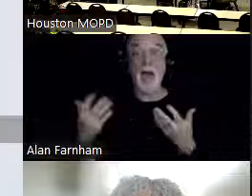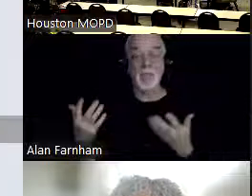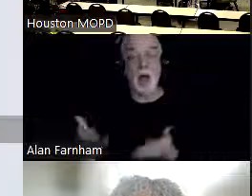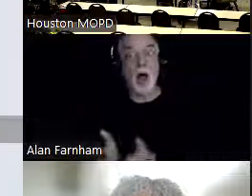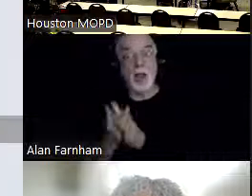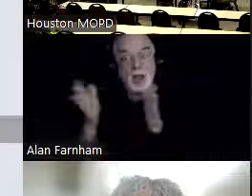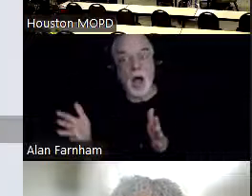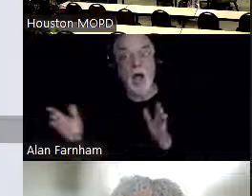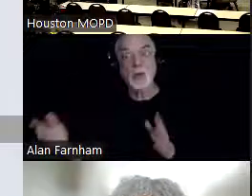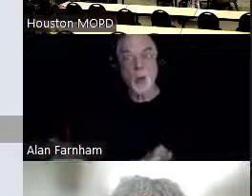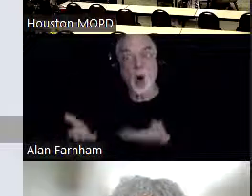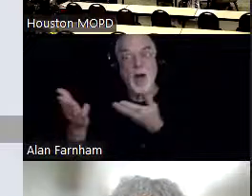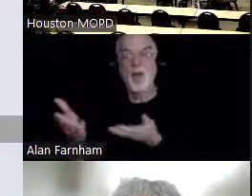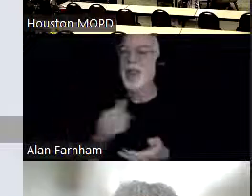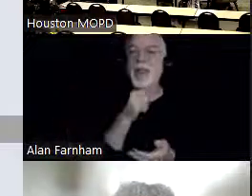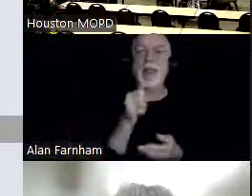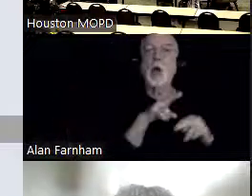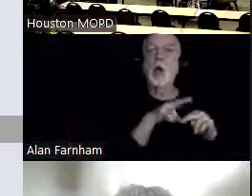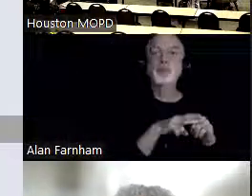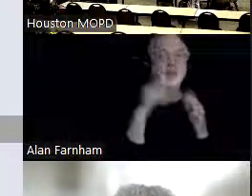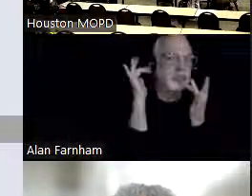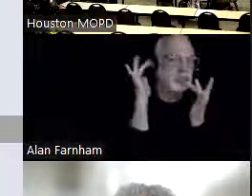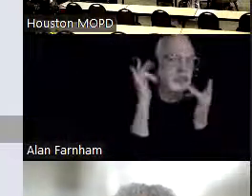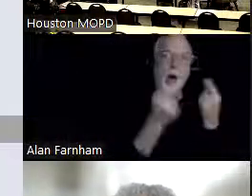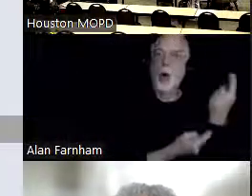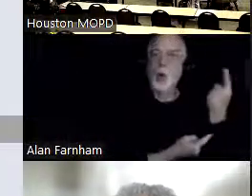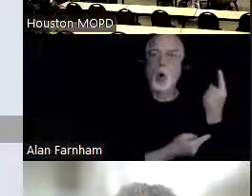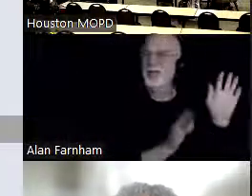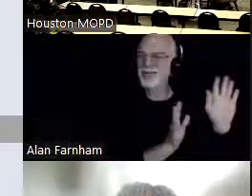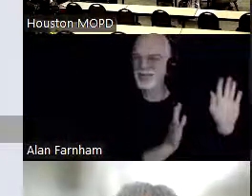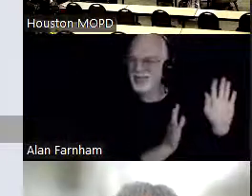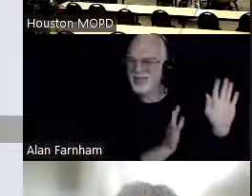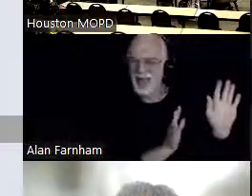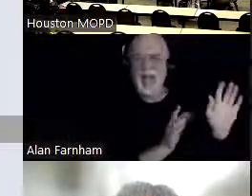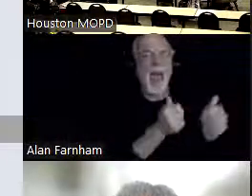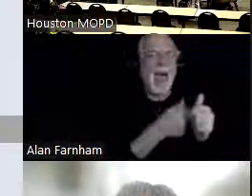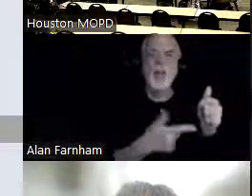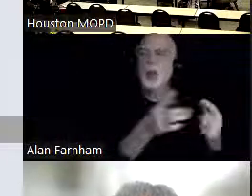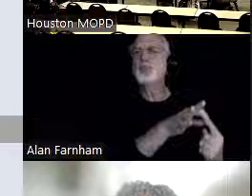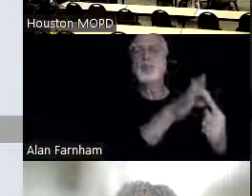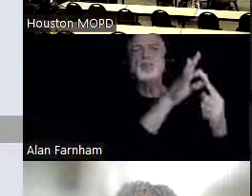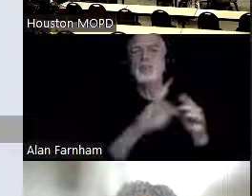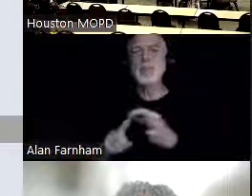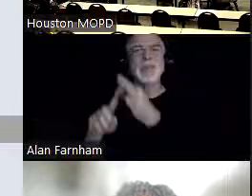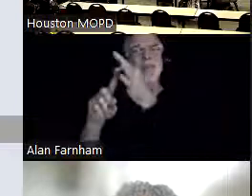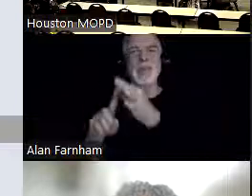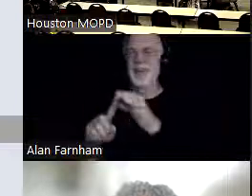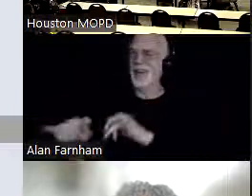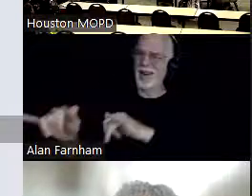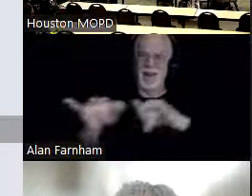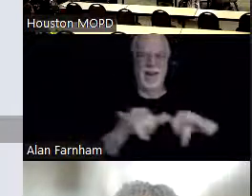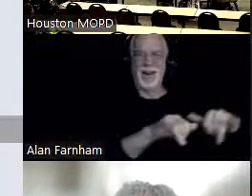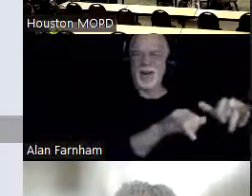monolith that just sit by themselves. Everyone is unique, as we all are. So to